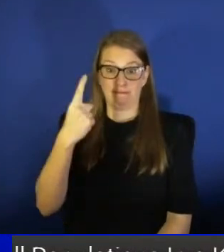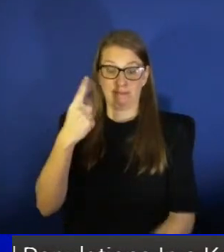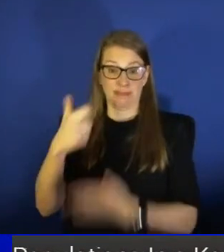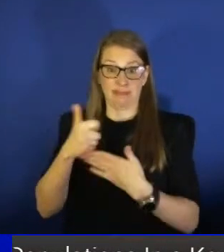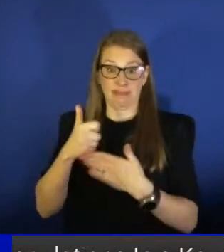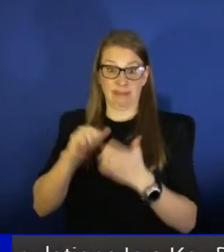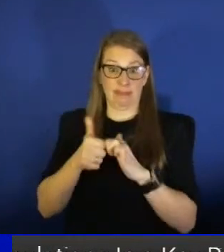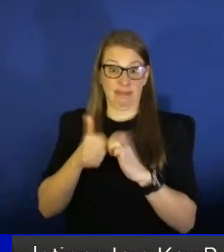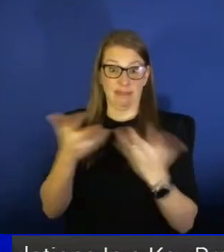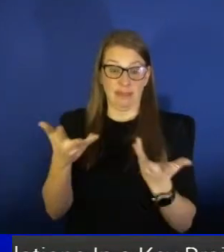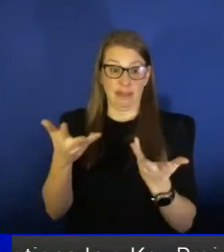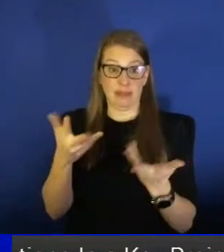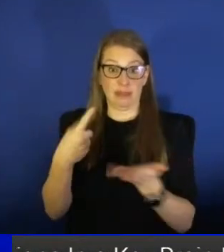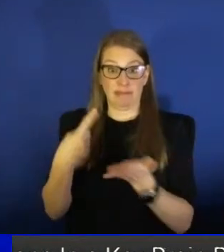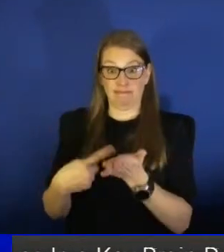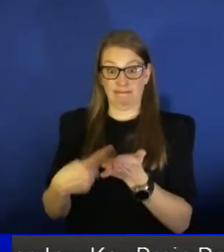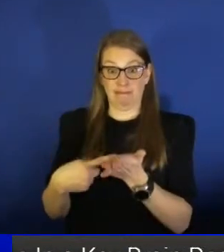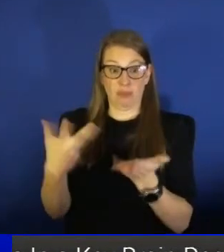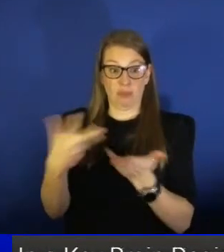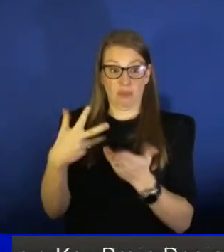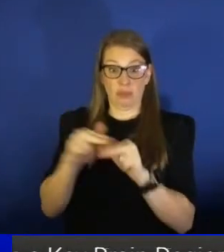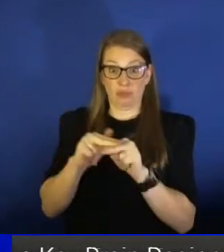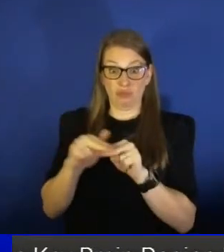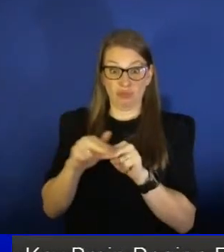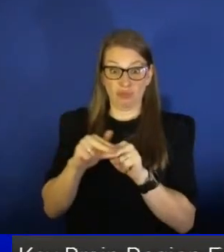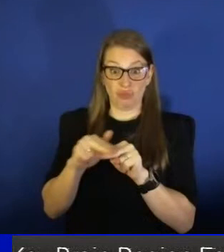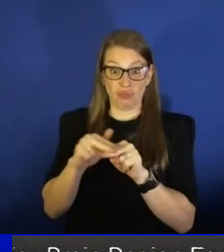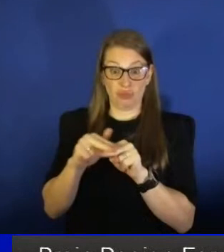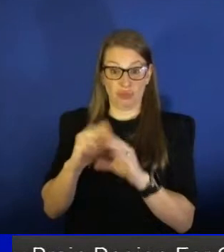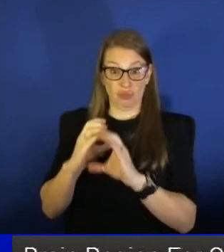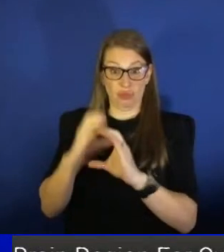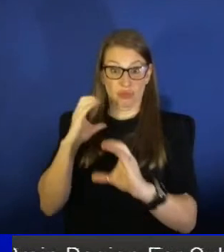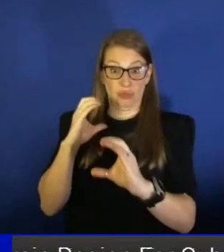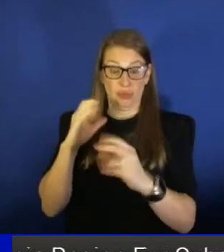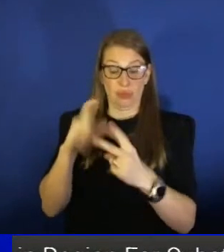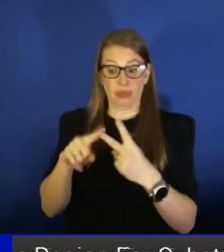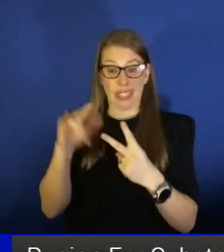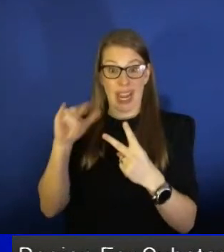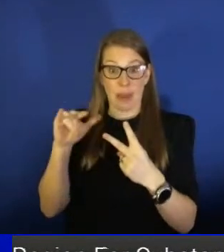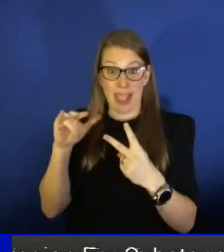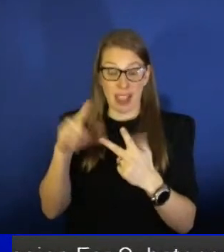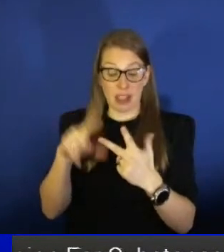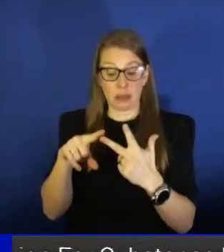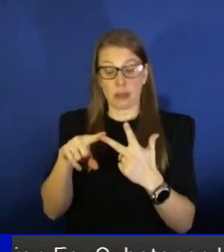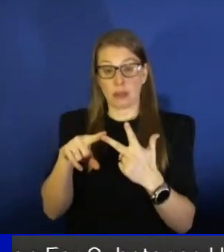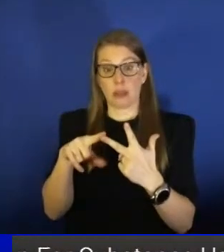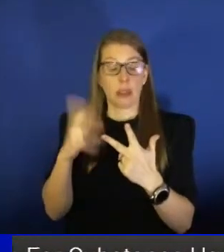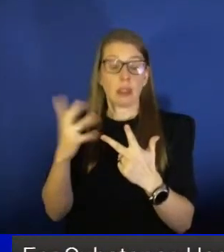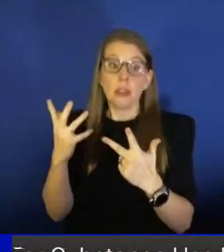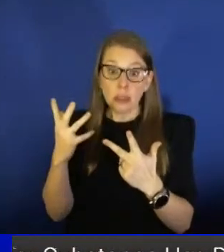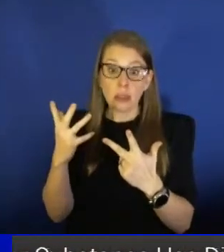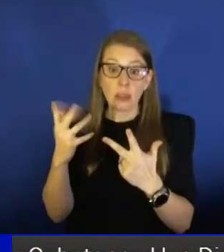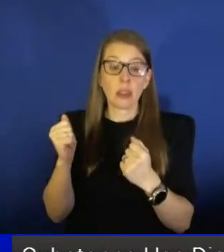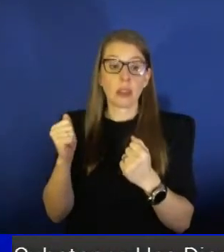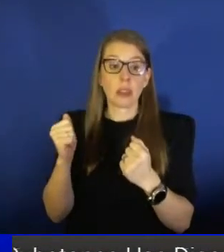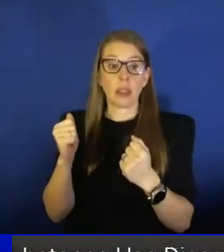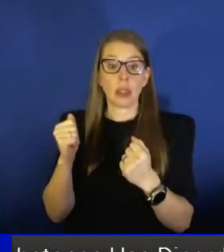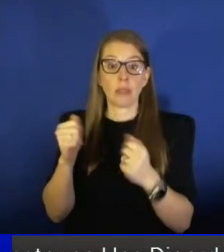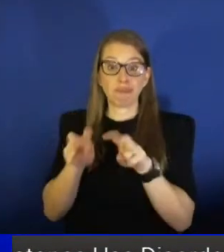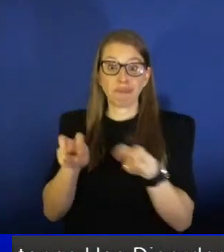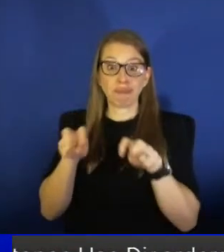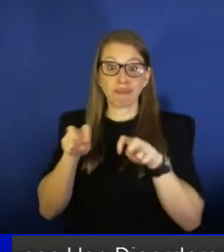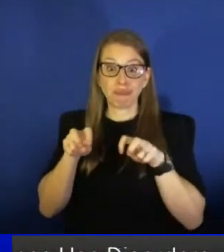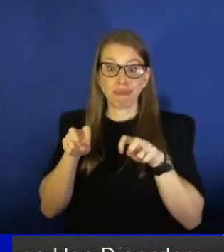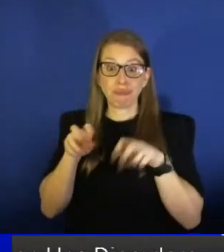like train cars, you talk about airplanes, especially when you're sitting on the runway, you're